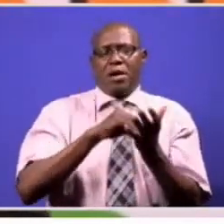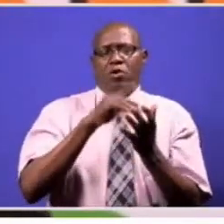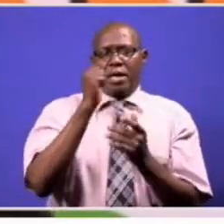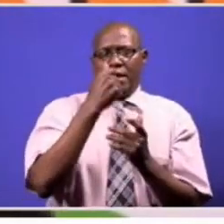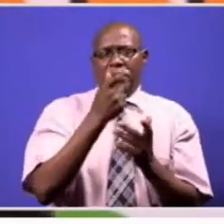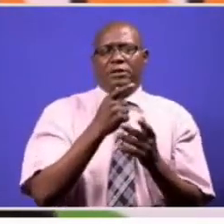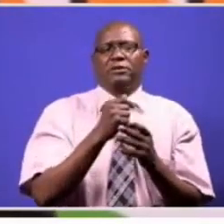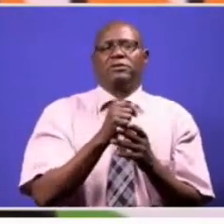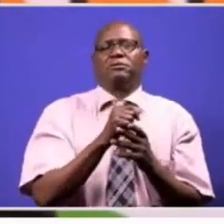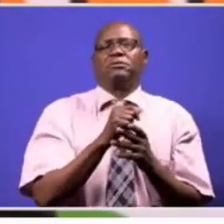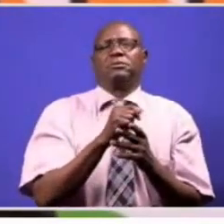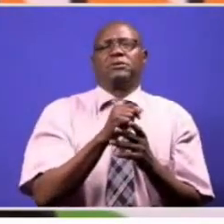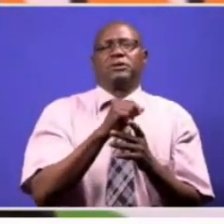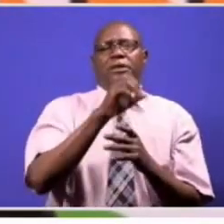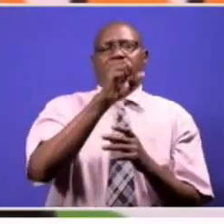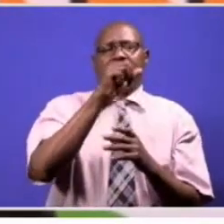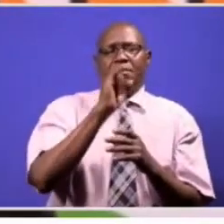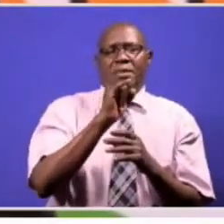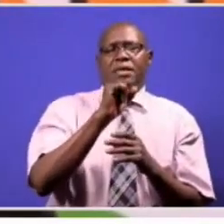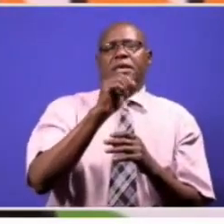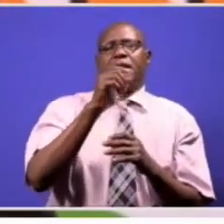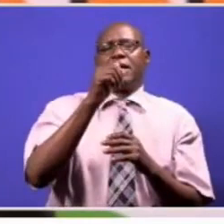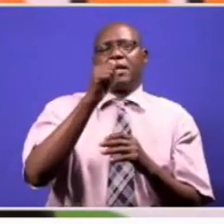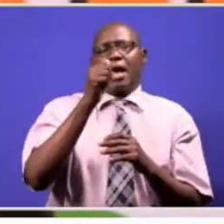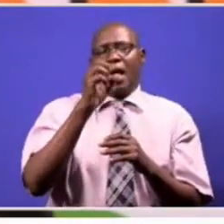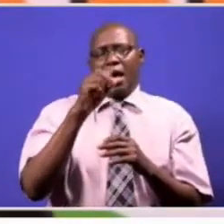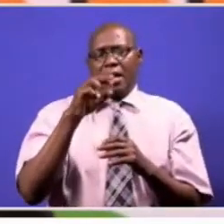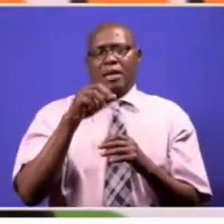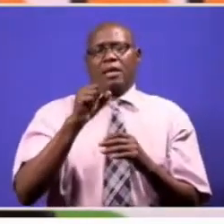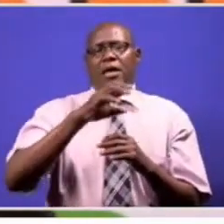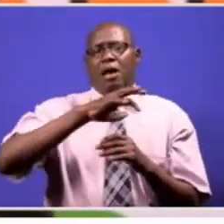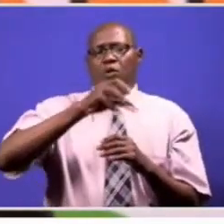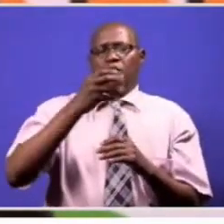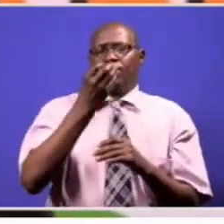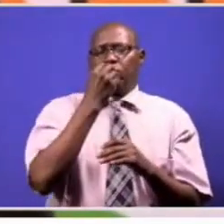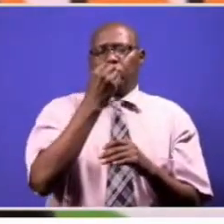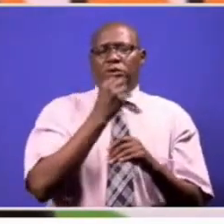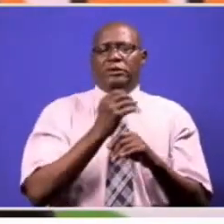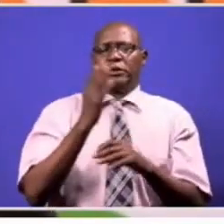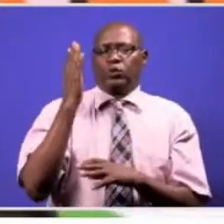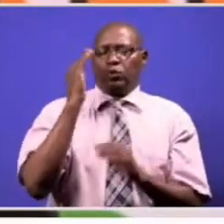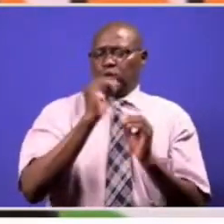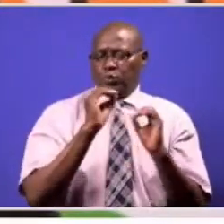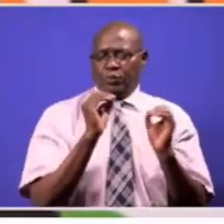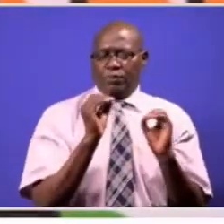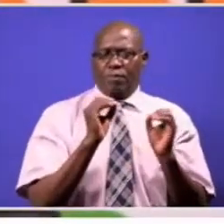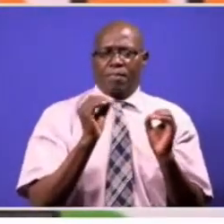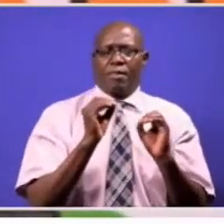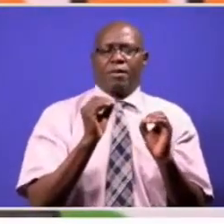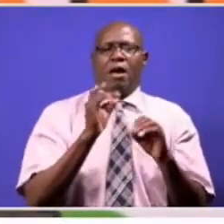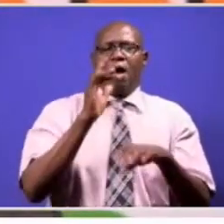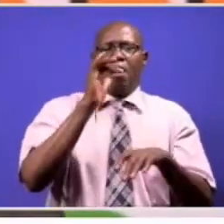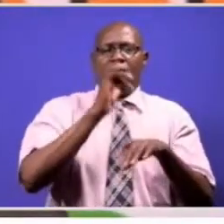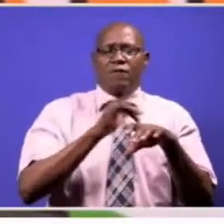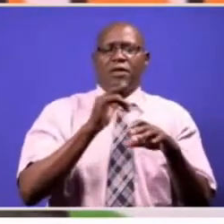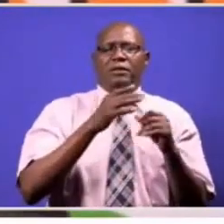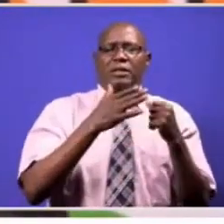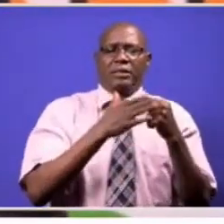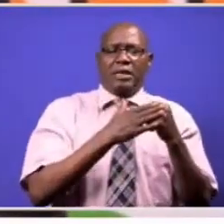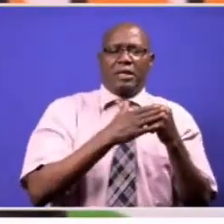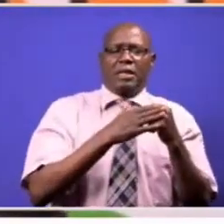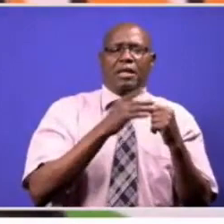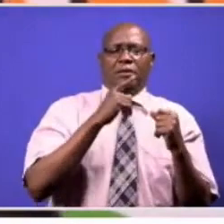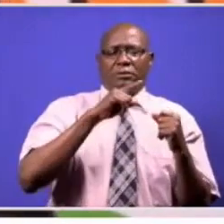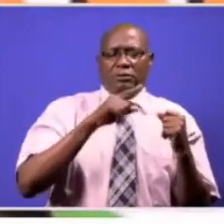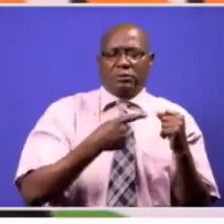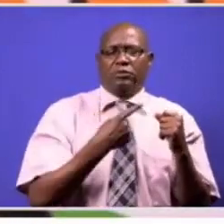counties are food insecure. Among the affected are 900,000 children under 5 years,